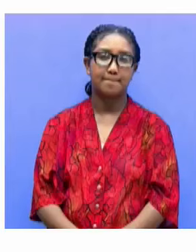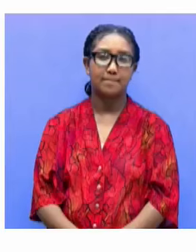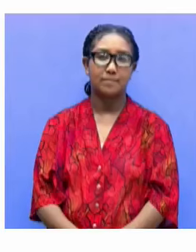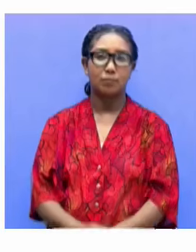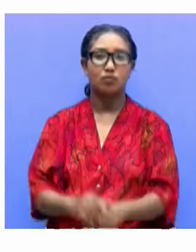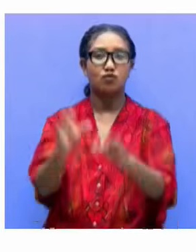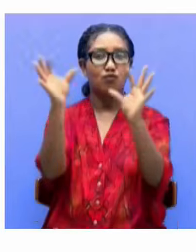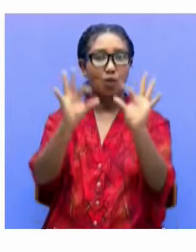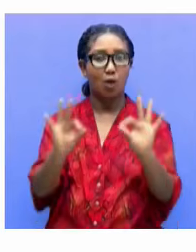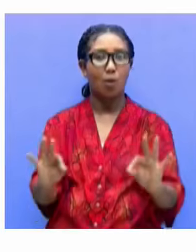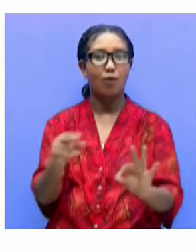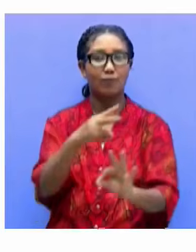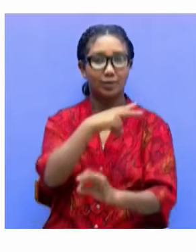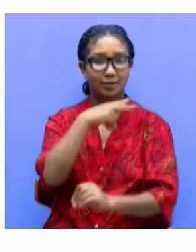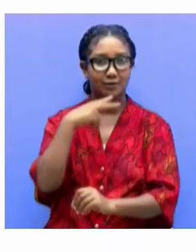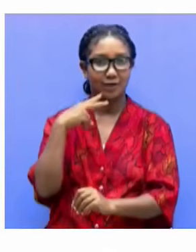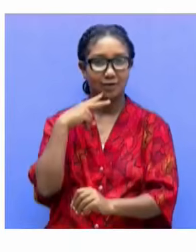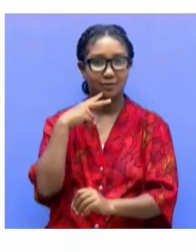form of the verb